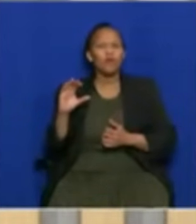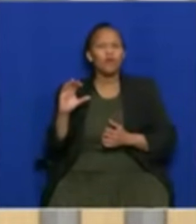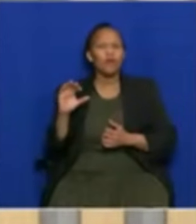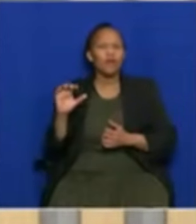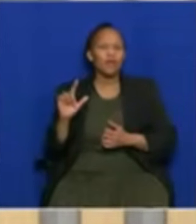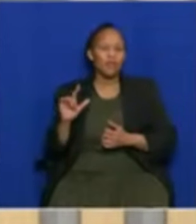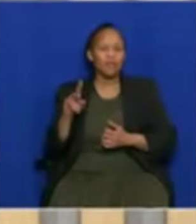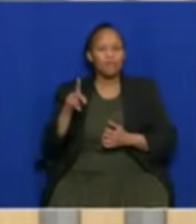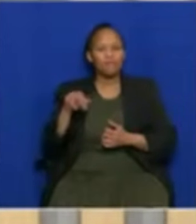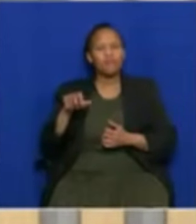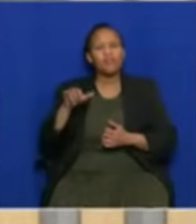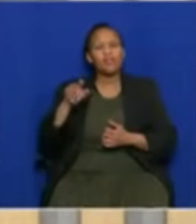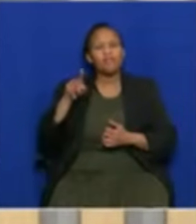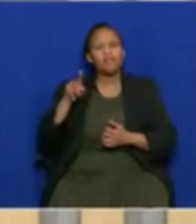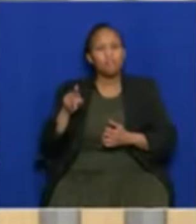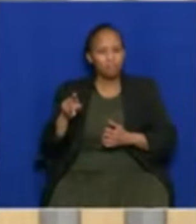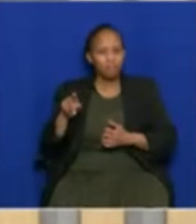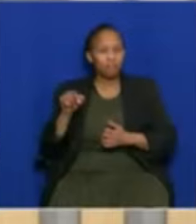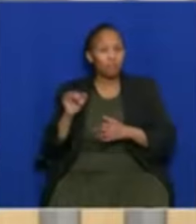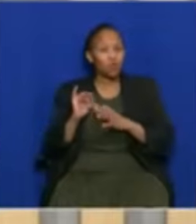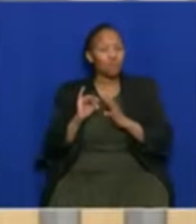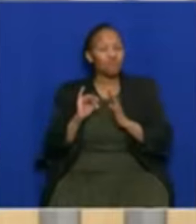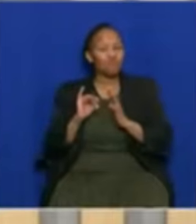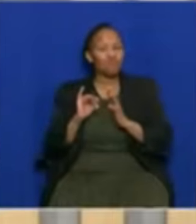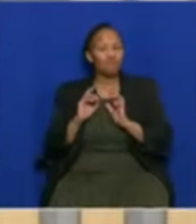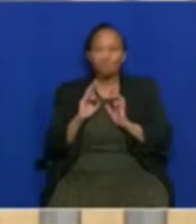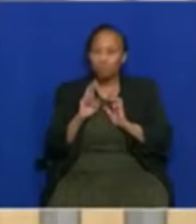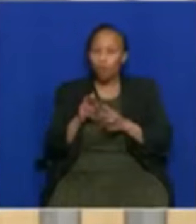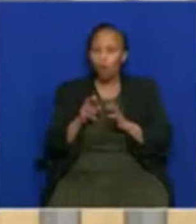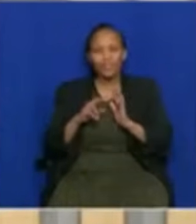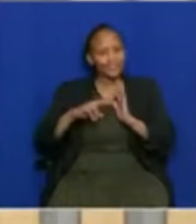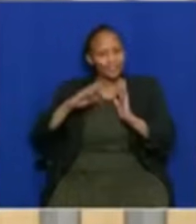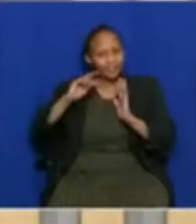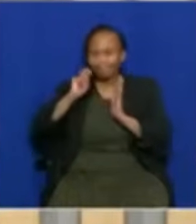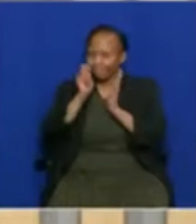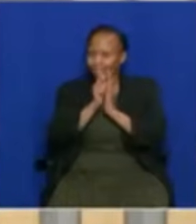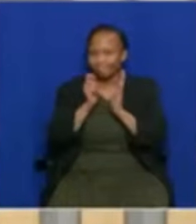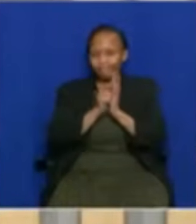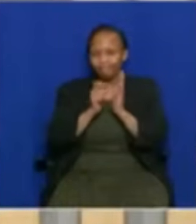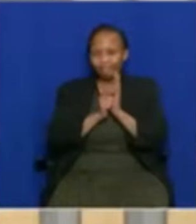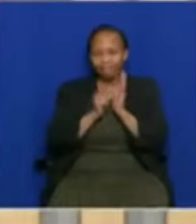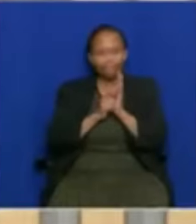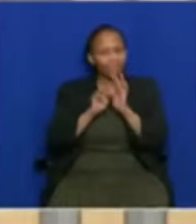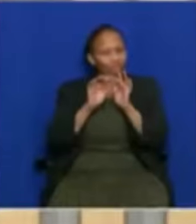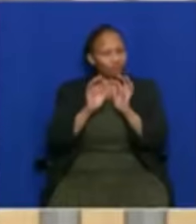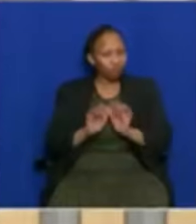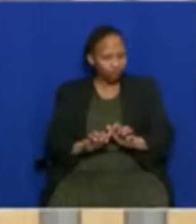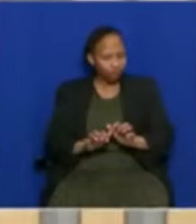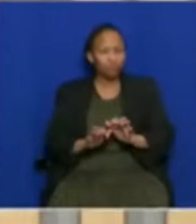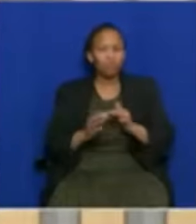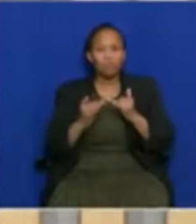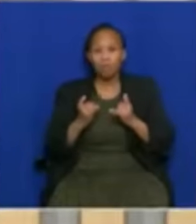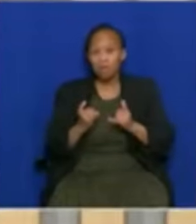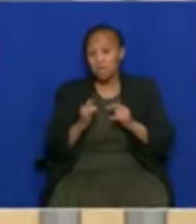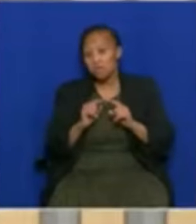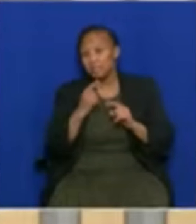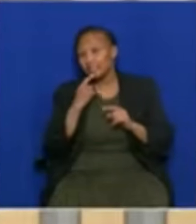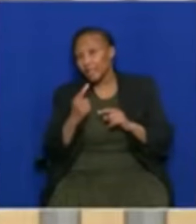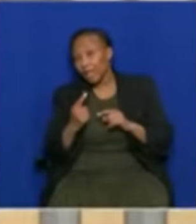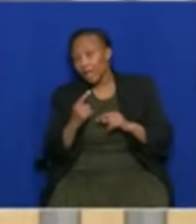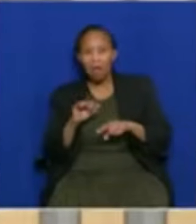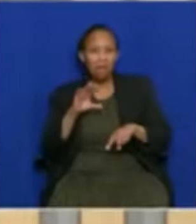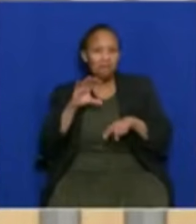report, and the way they wrote this report, there's nothing there, we didn't find anything here. The fact remains is